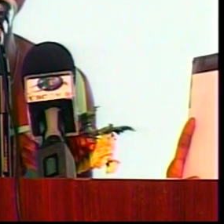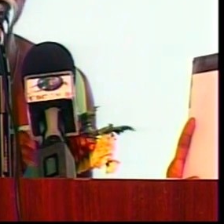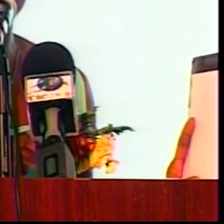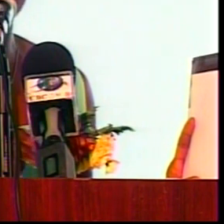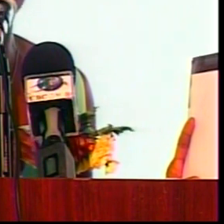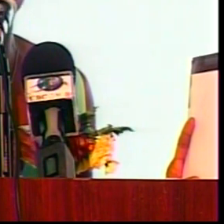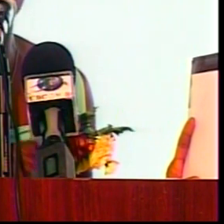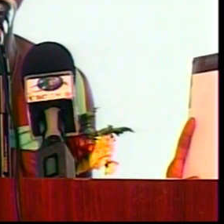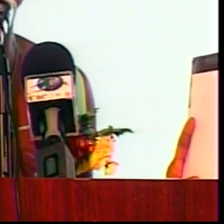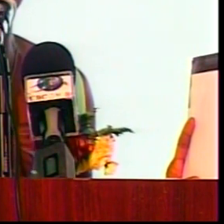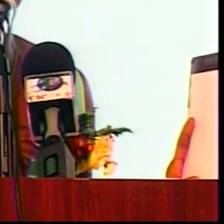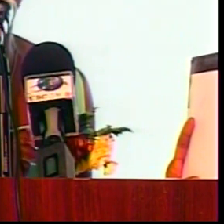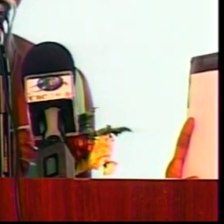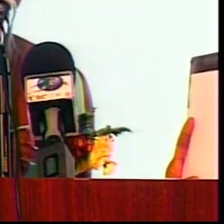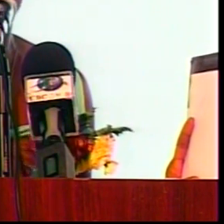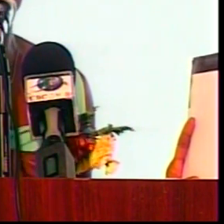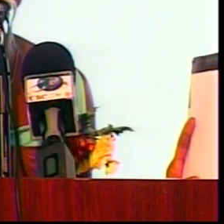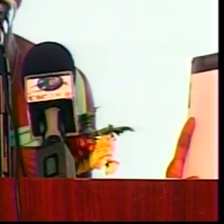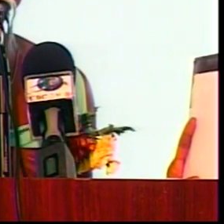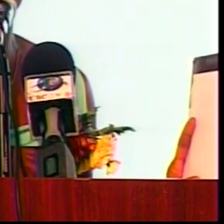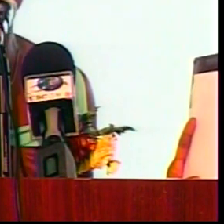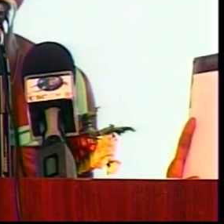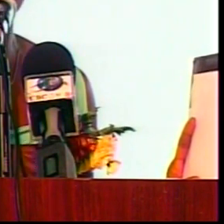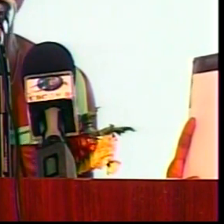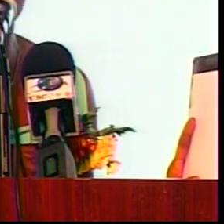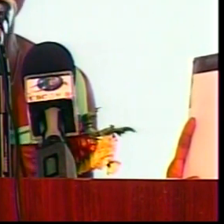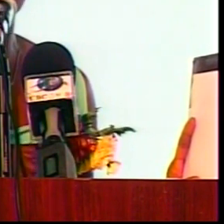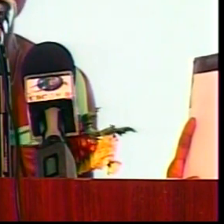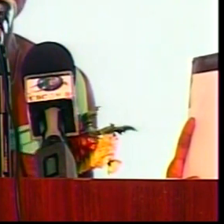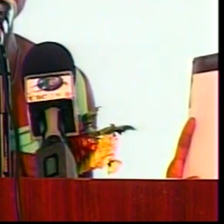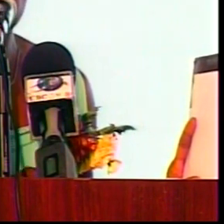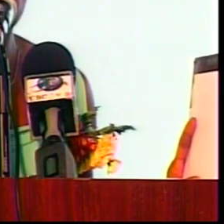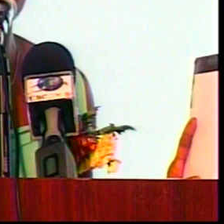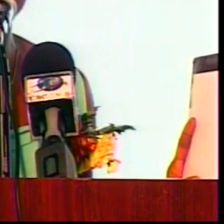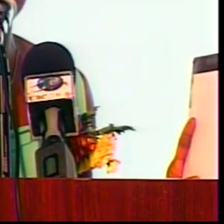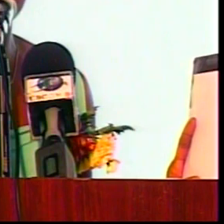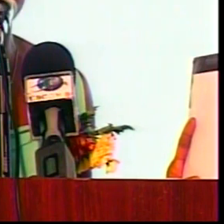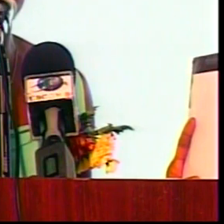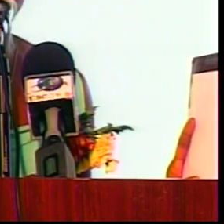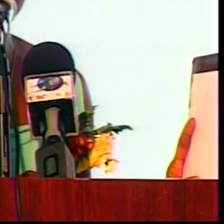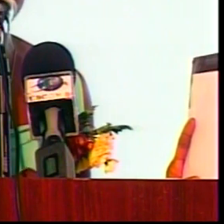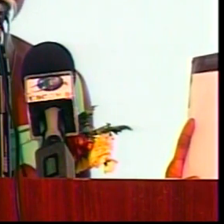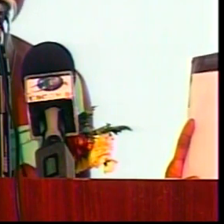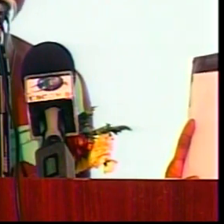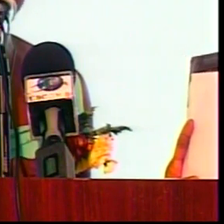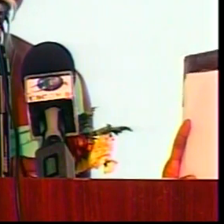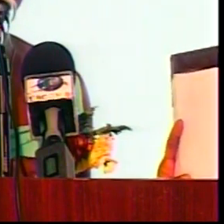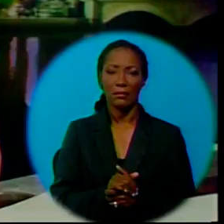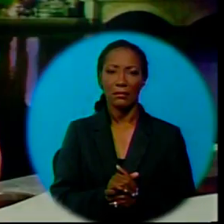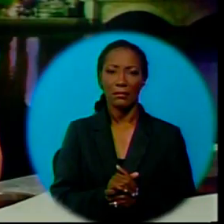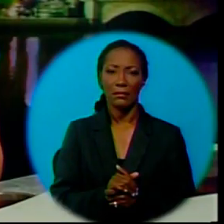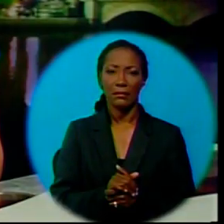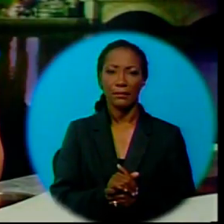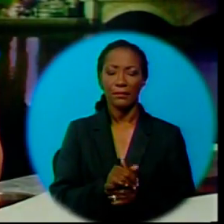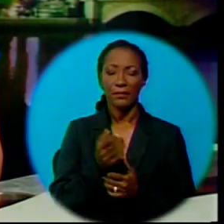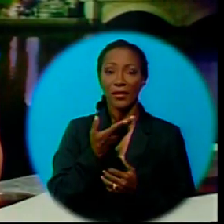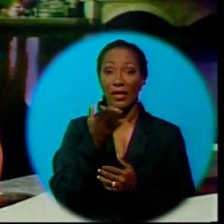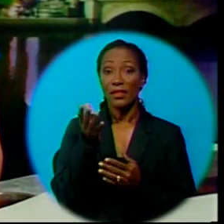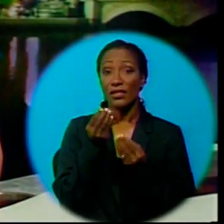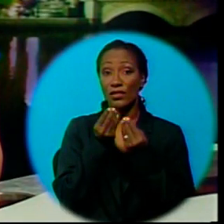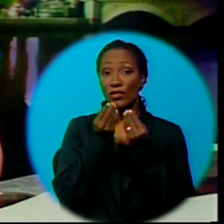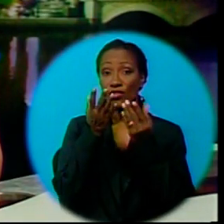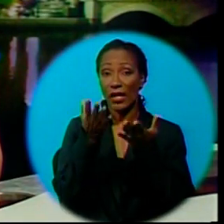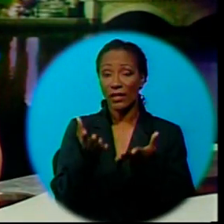on you not only to come to court for possession of it, but in other areas as well. So always say no to drugs. There